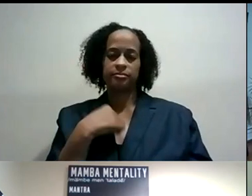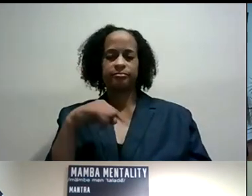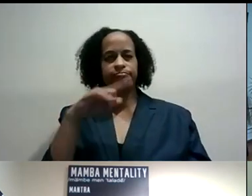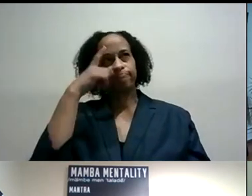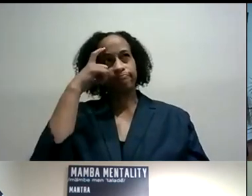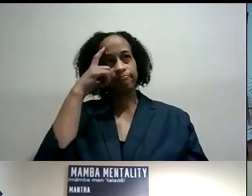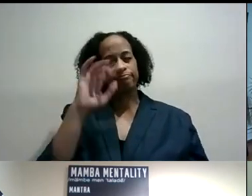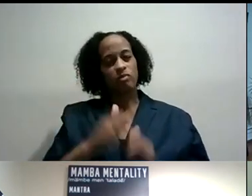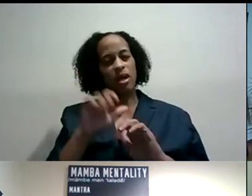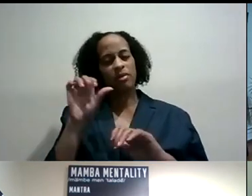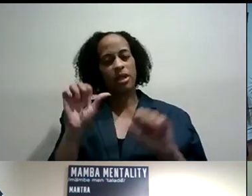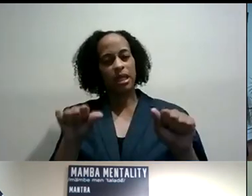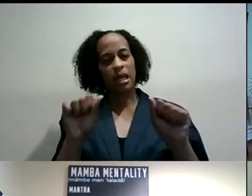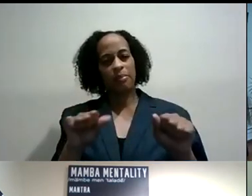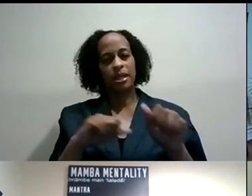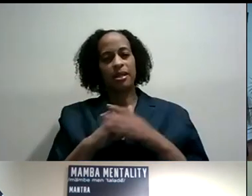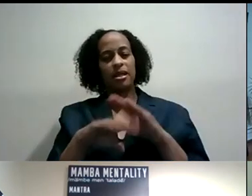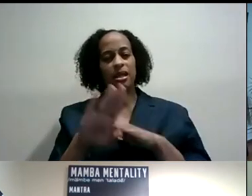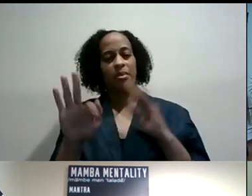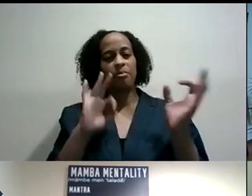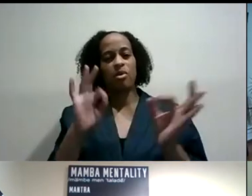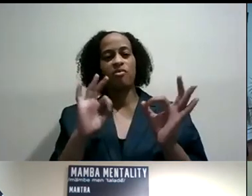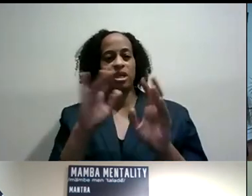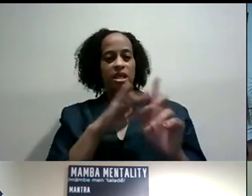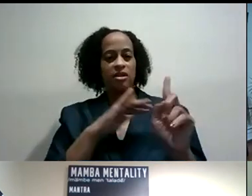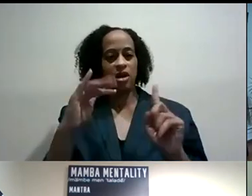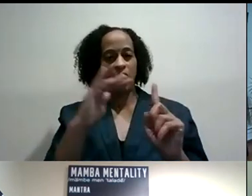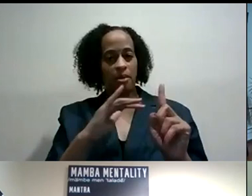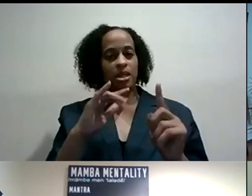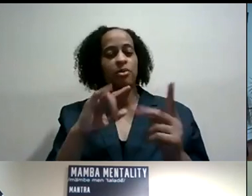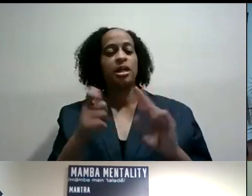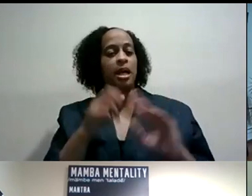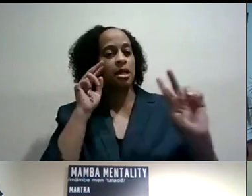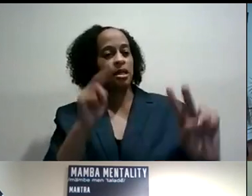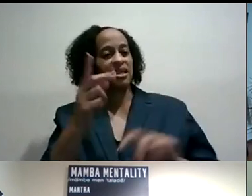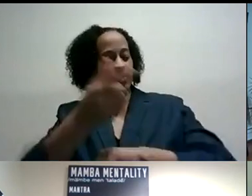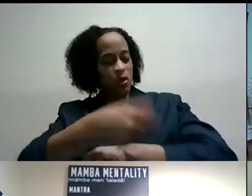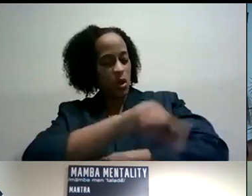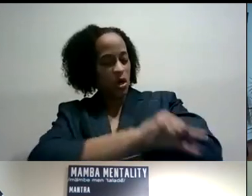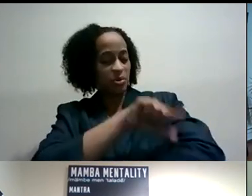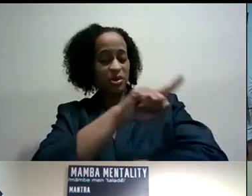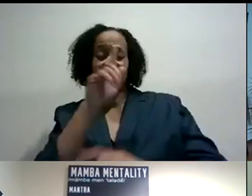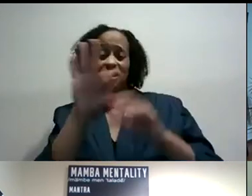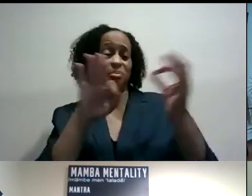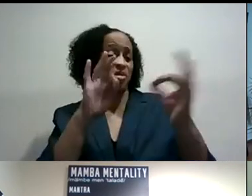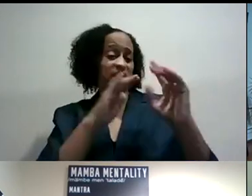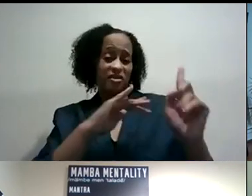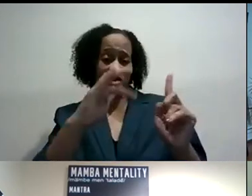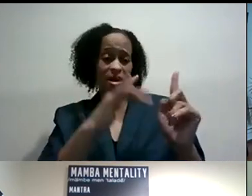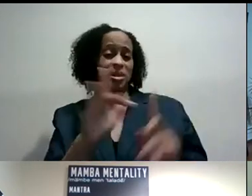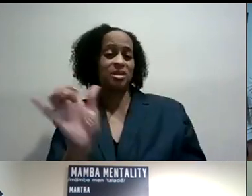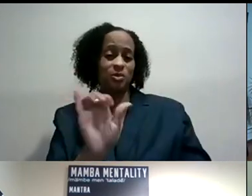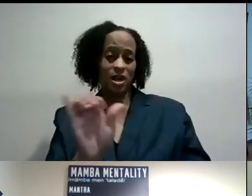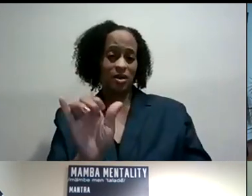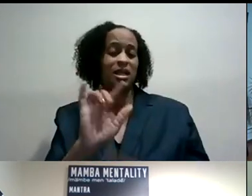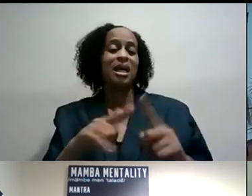how that could be in such a perfect environment. But then when I look at the garden, it was a perfect environment as well. But